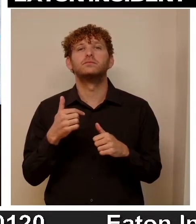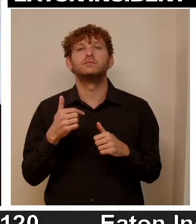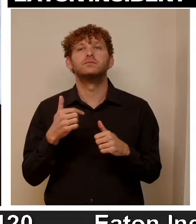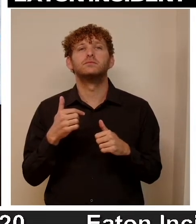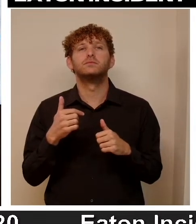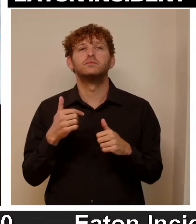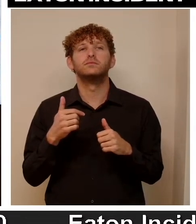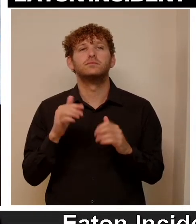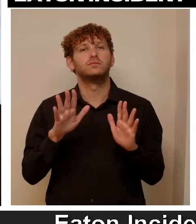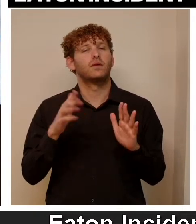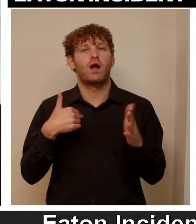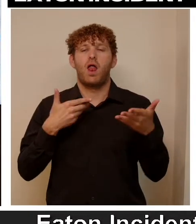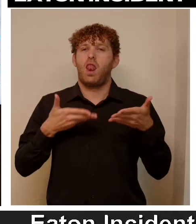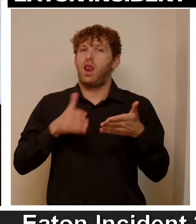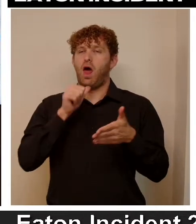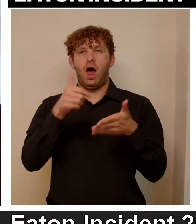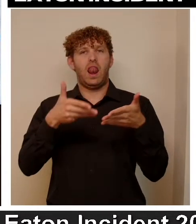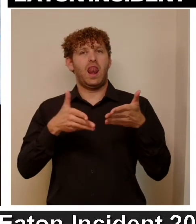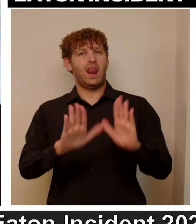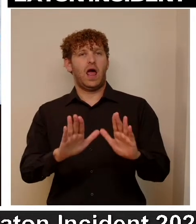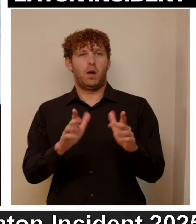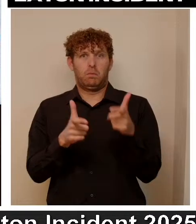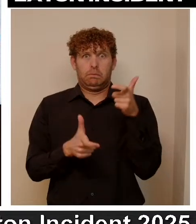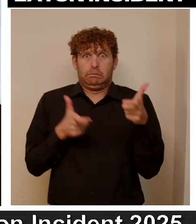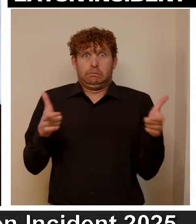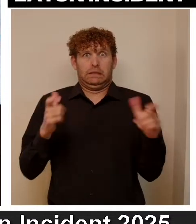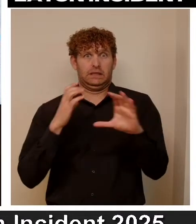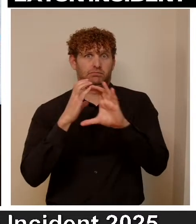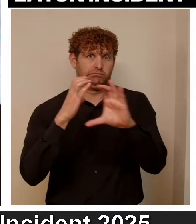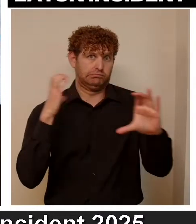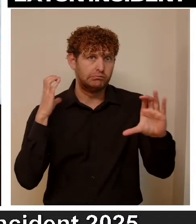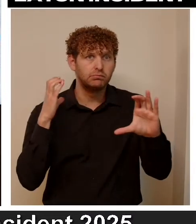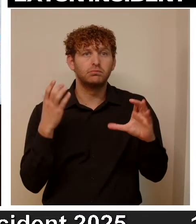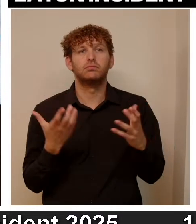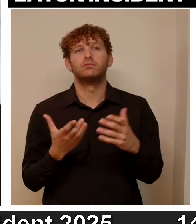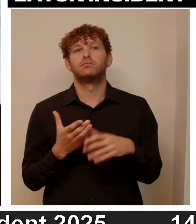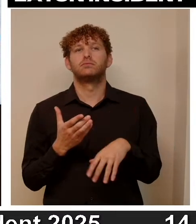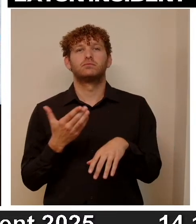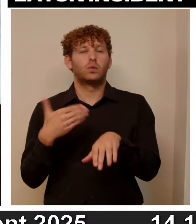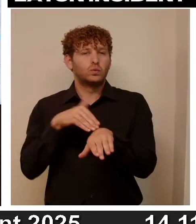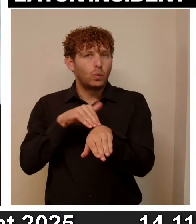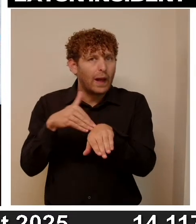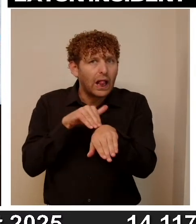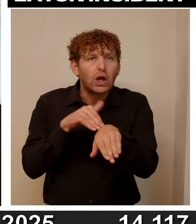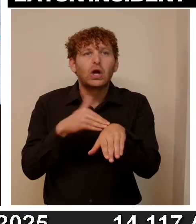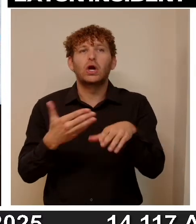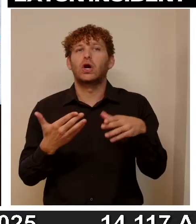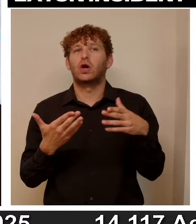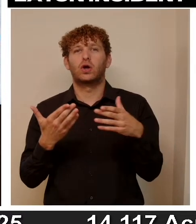large vehicles like mobile homes and trailers and moving trucks at this time.